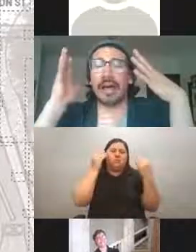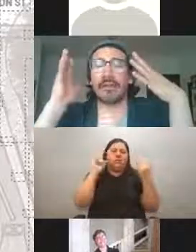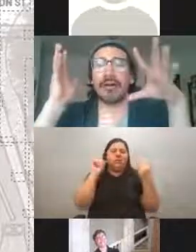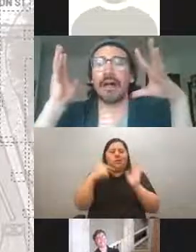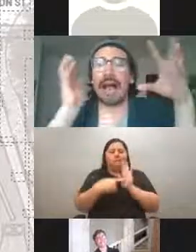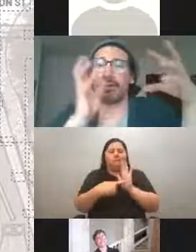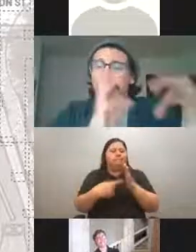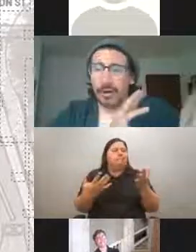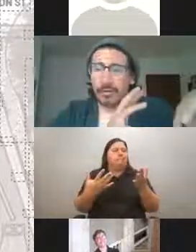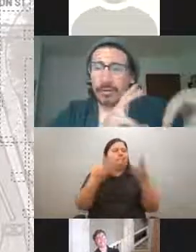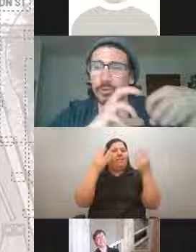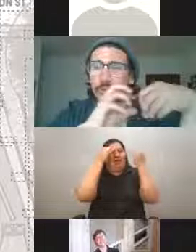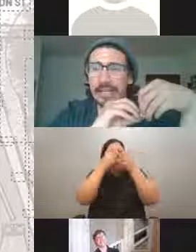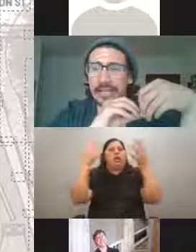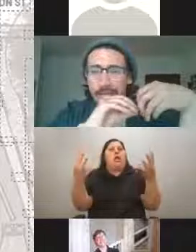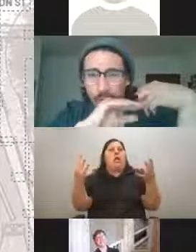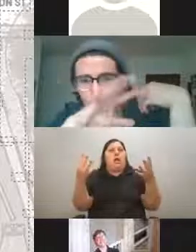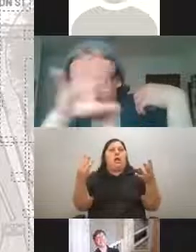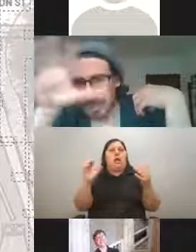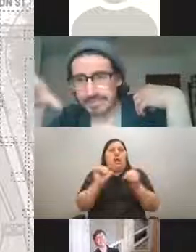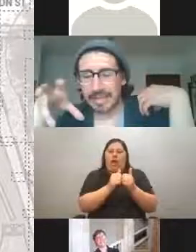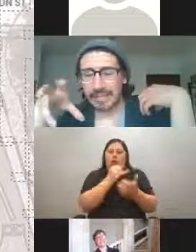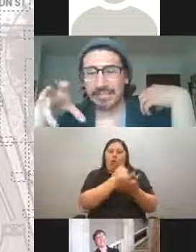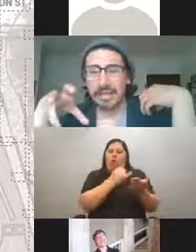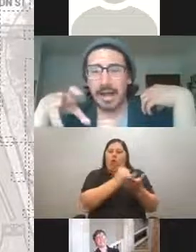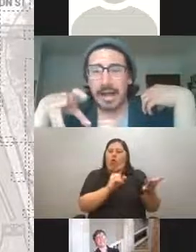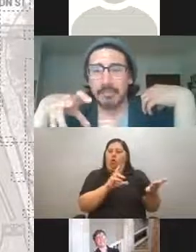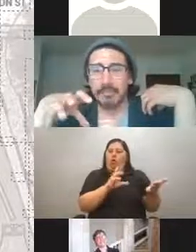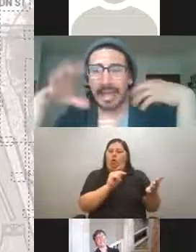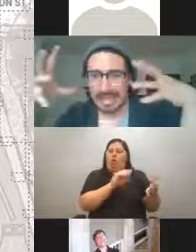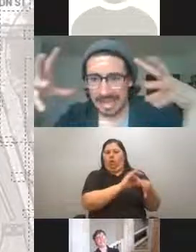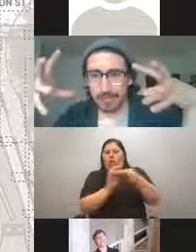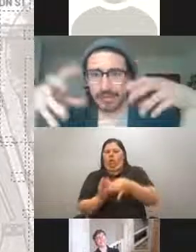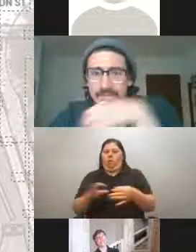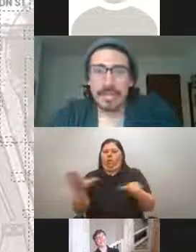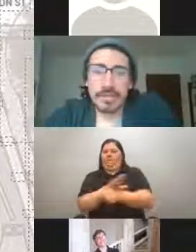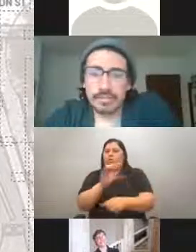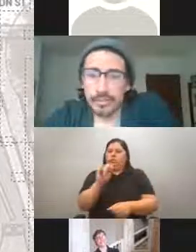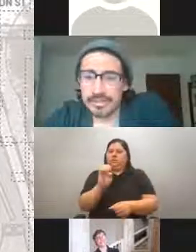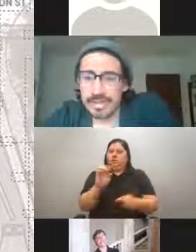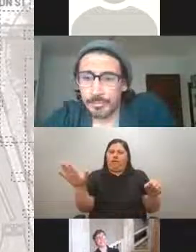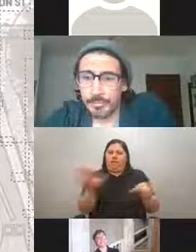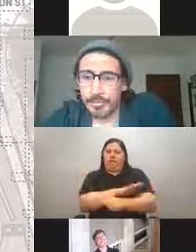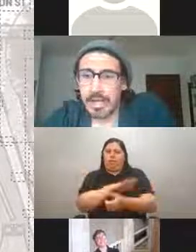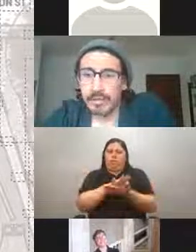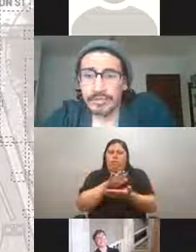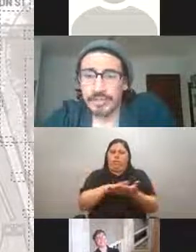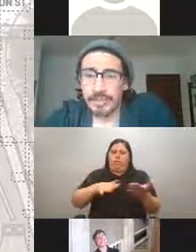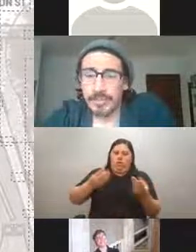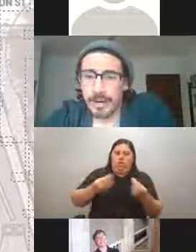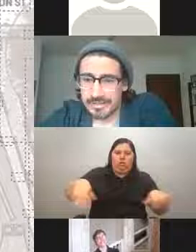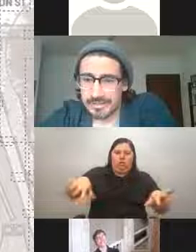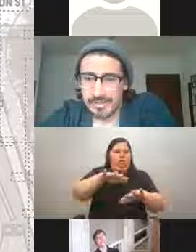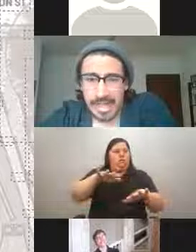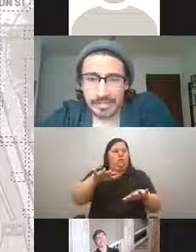a lot about how this artwork will relate to the overall site and campus. So for example, there's going to